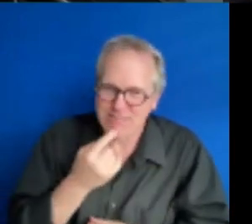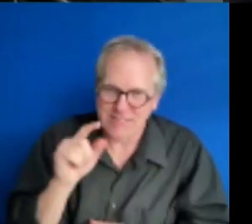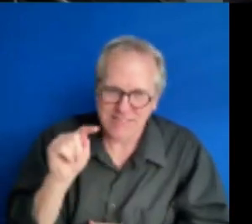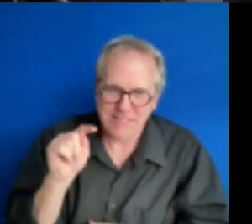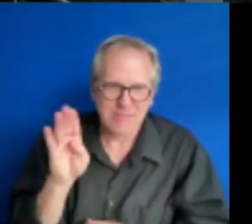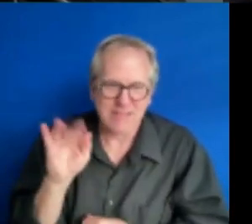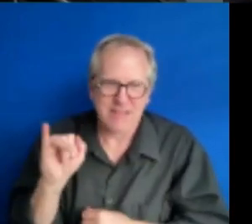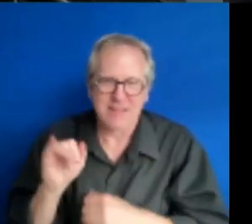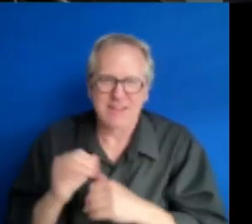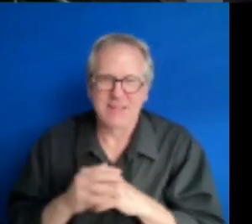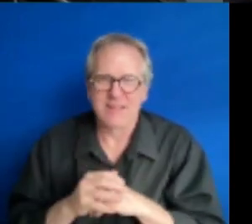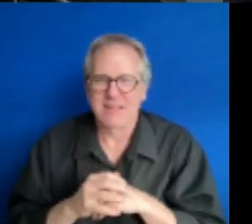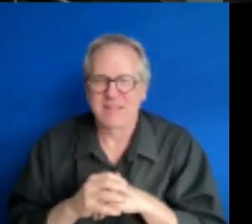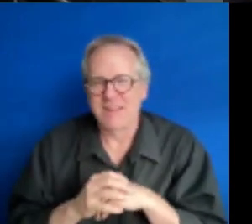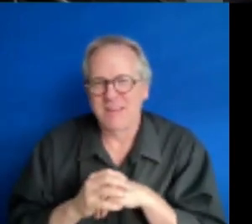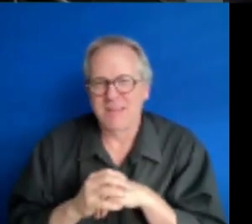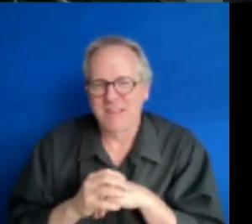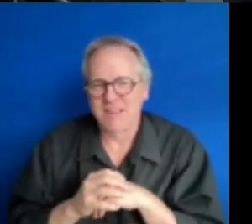A half-ton truck hit him.